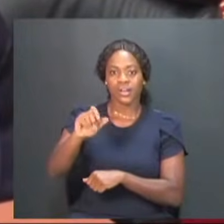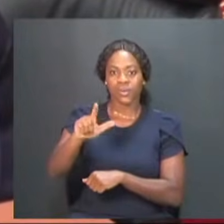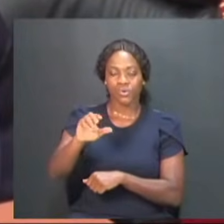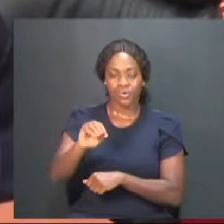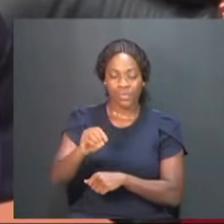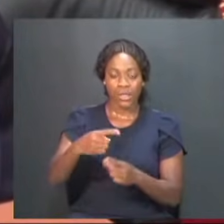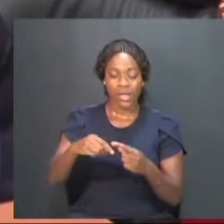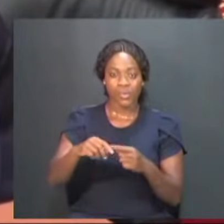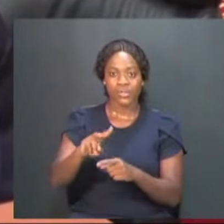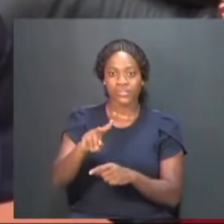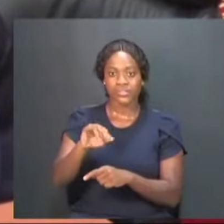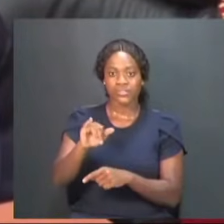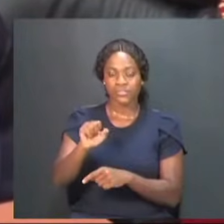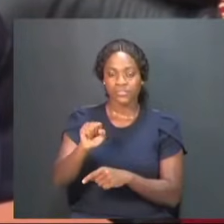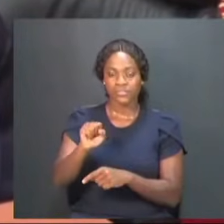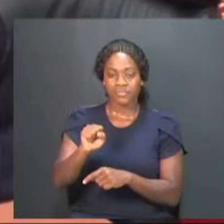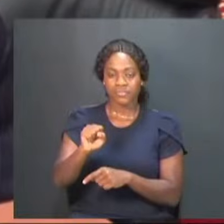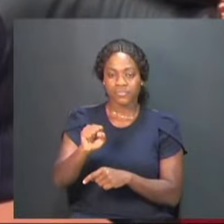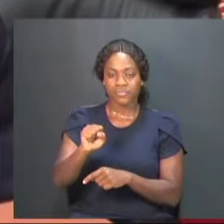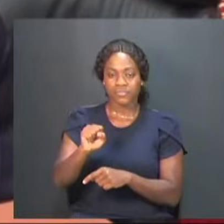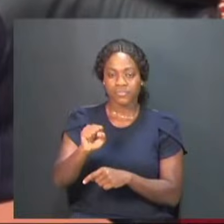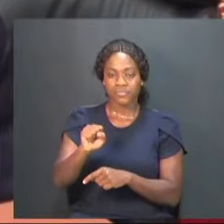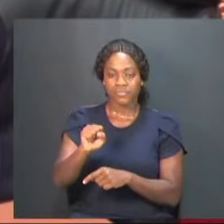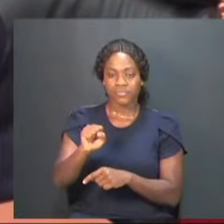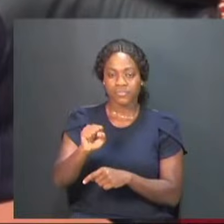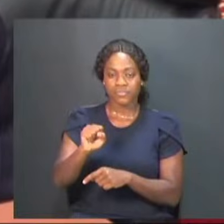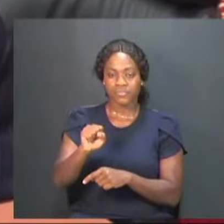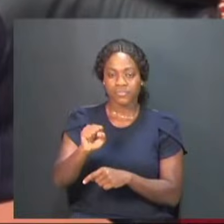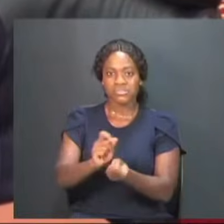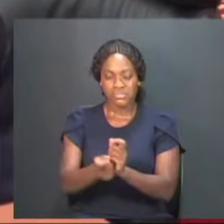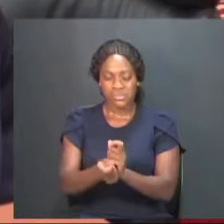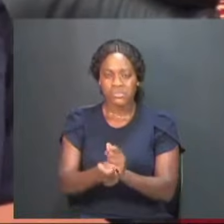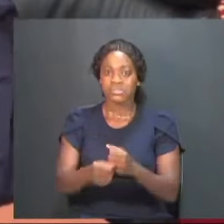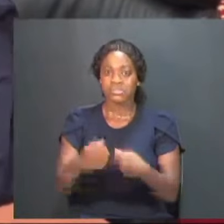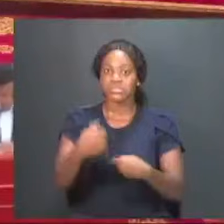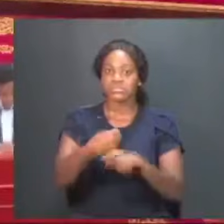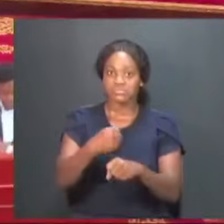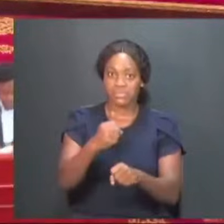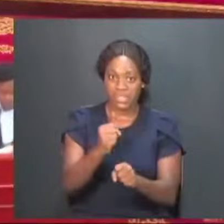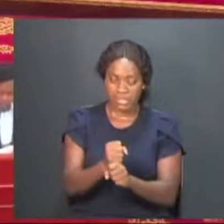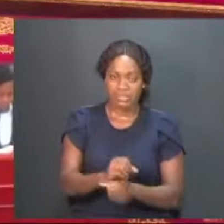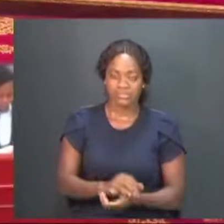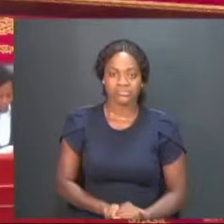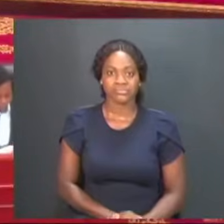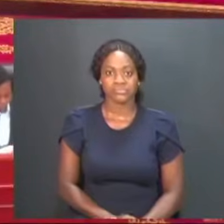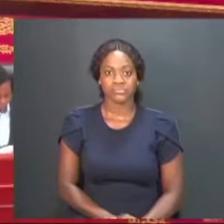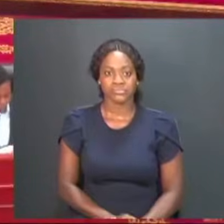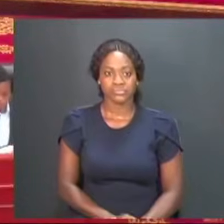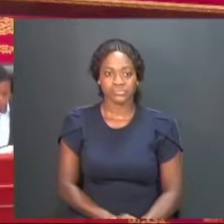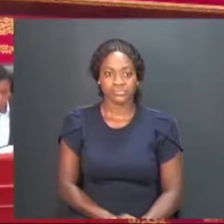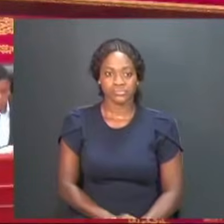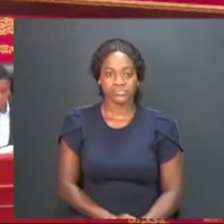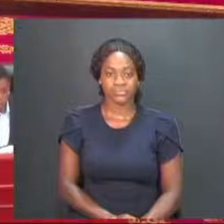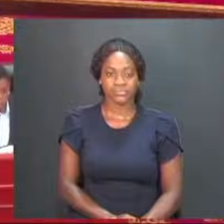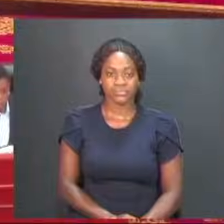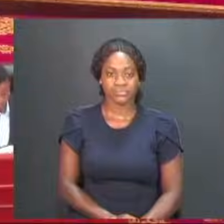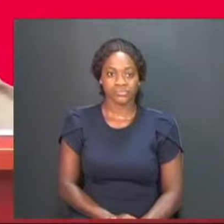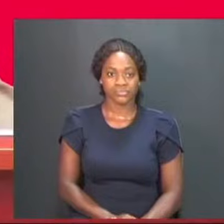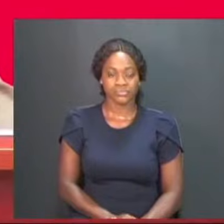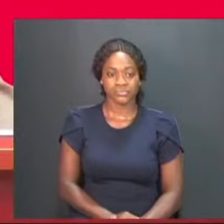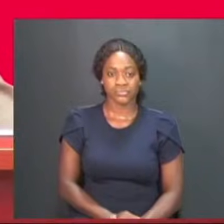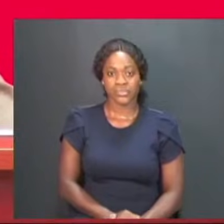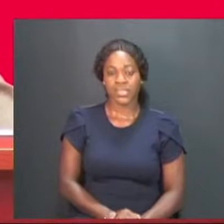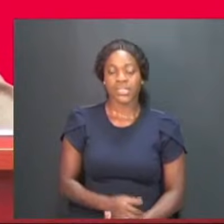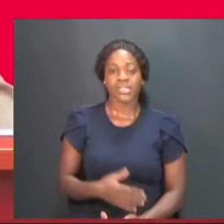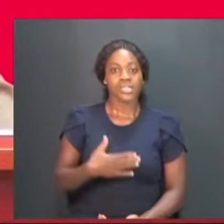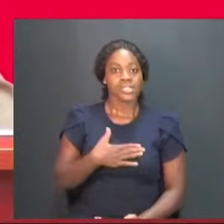of visa requirements for holders of diplomatic and service passports. Please, let's take I